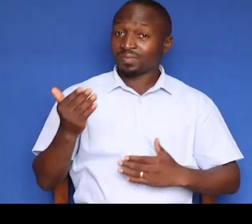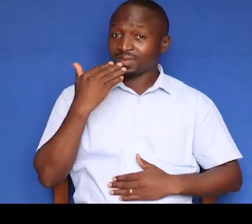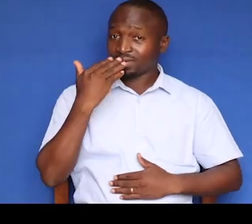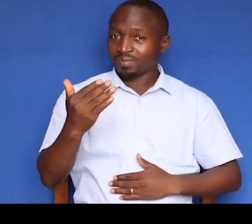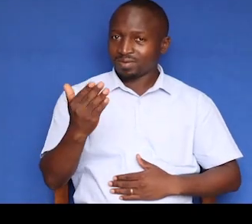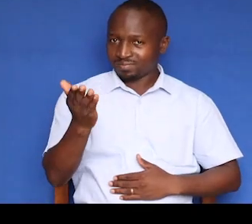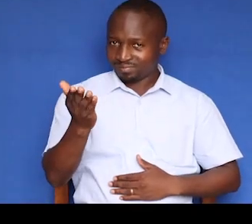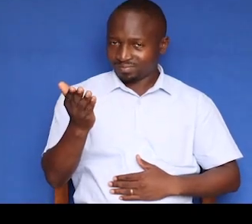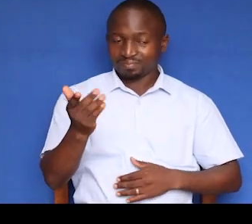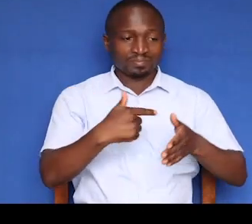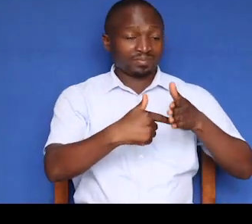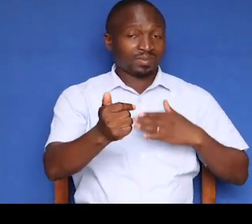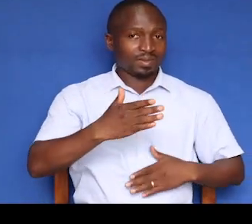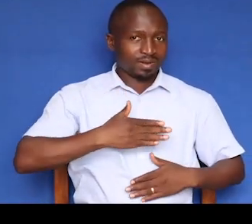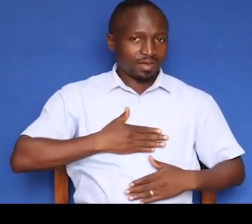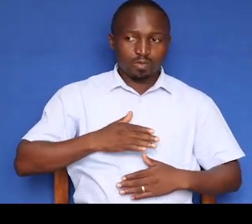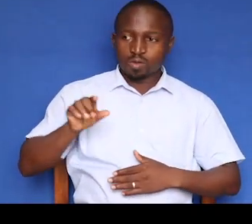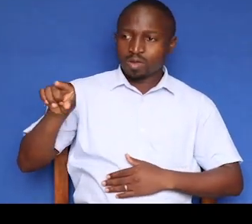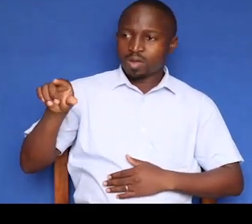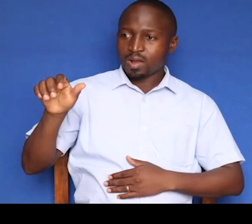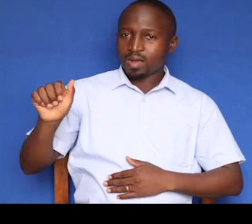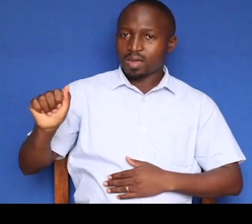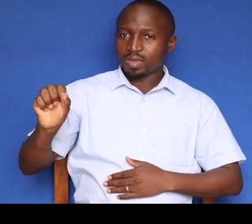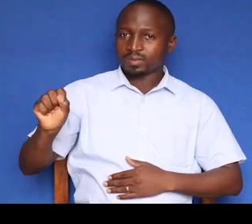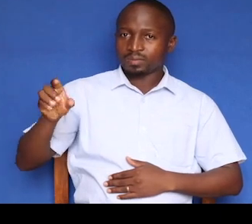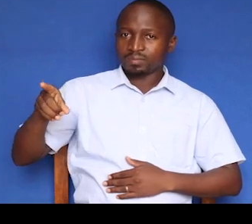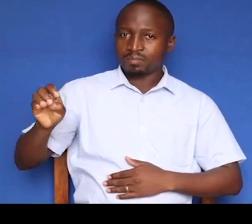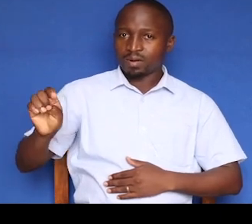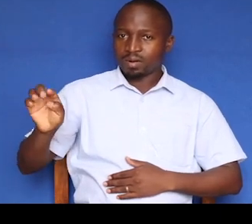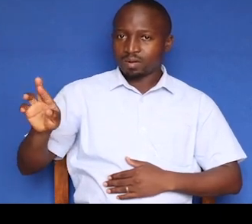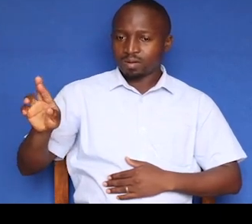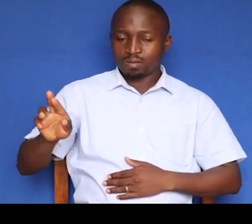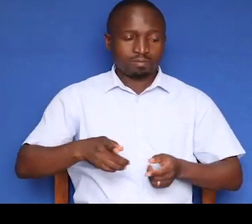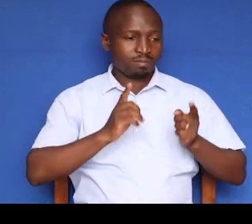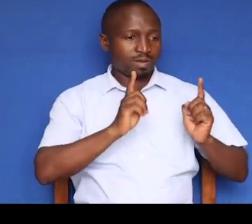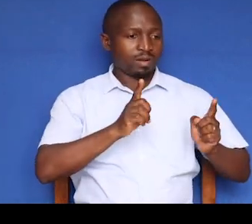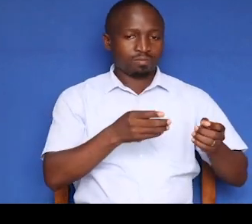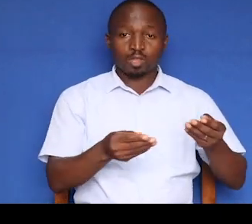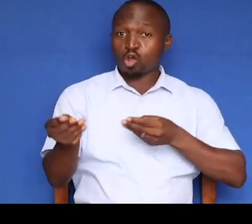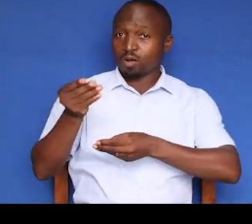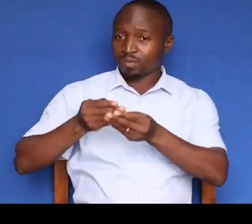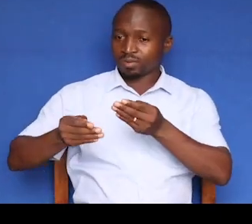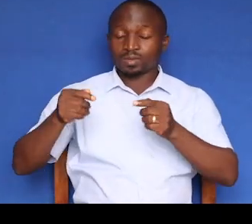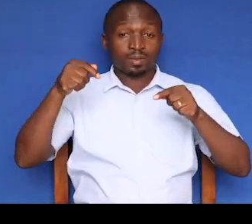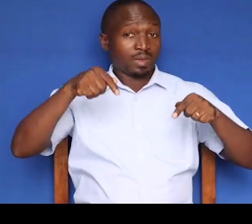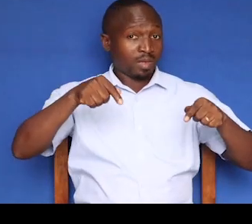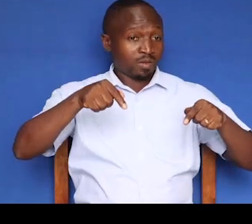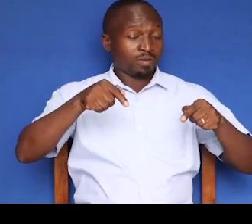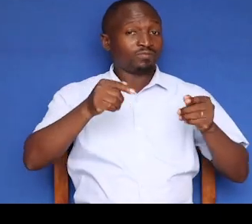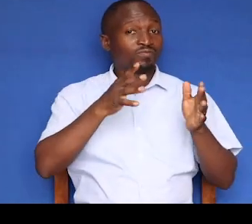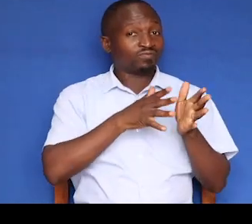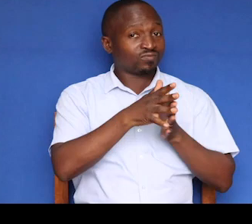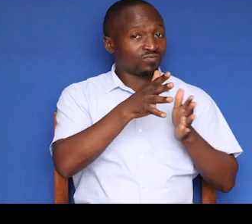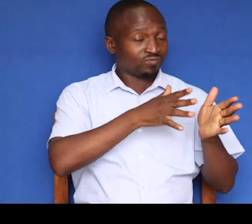Hello students, my name is Mr. Gaspar America Pungu, teacher of economics. Today I would like to take